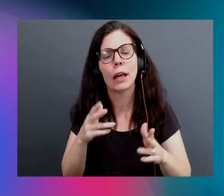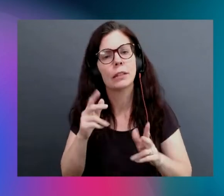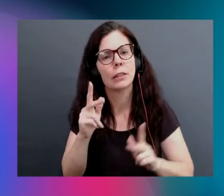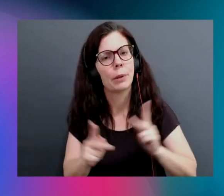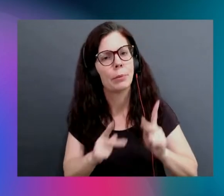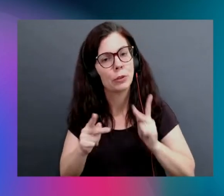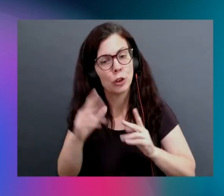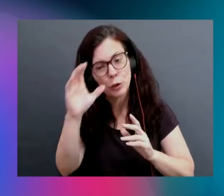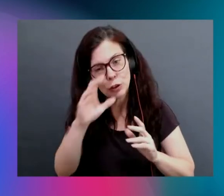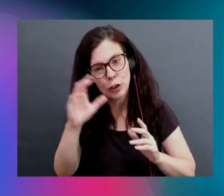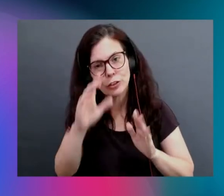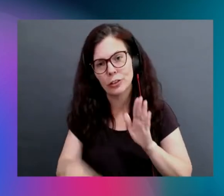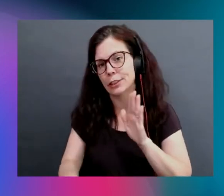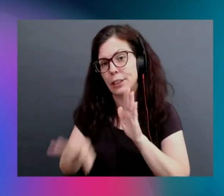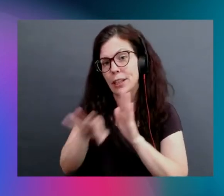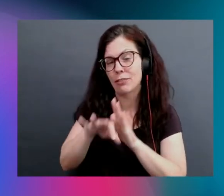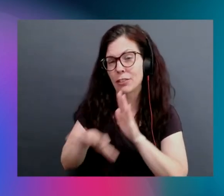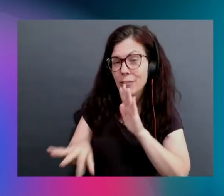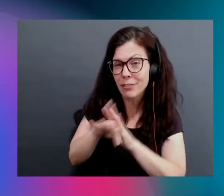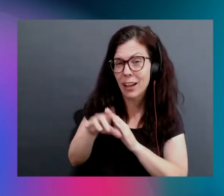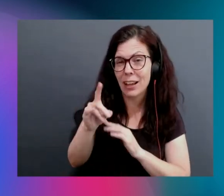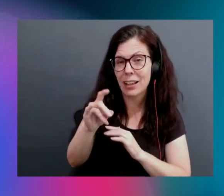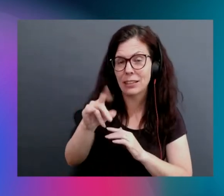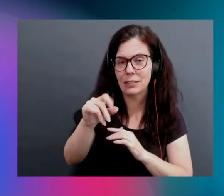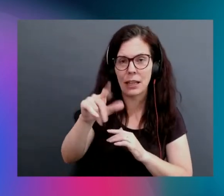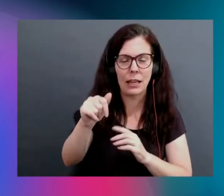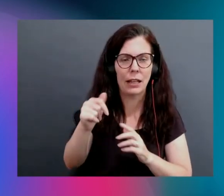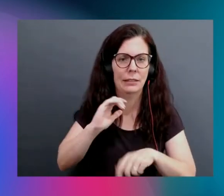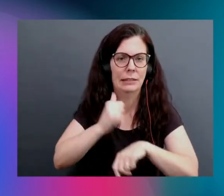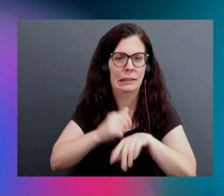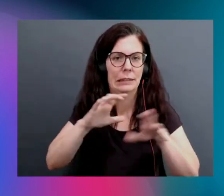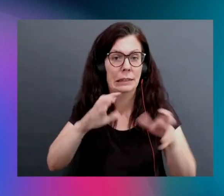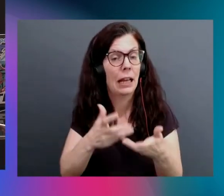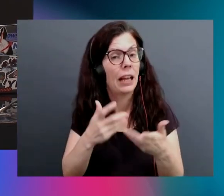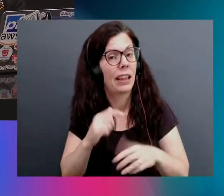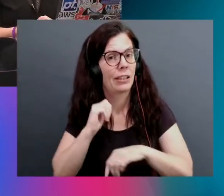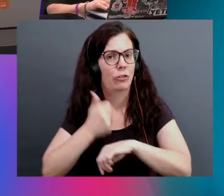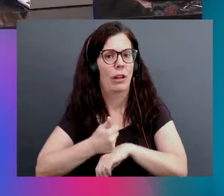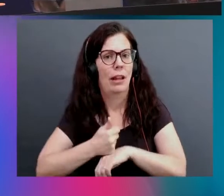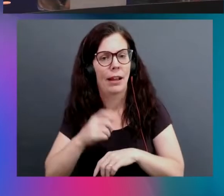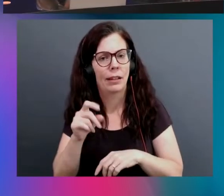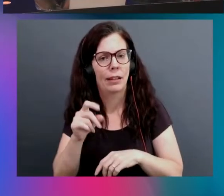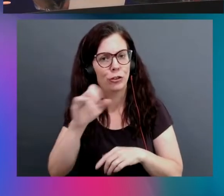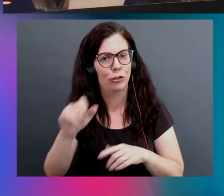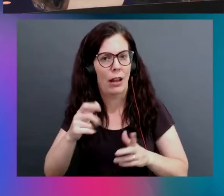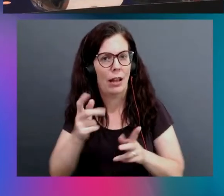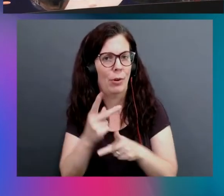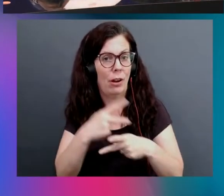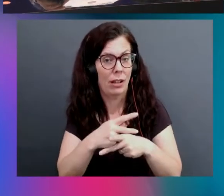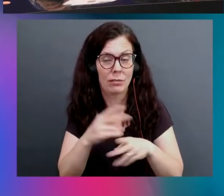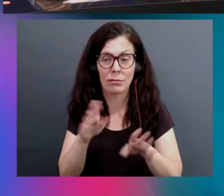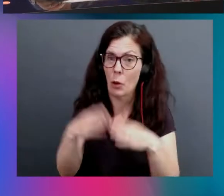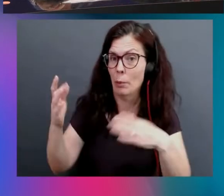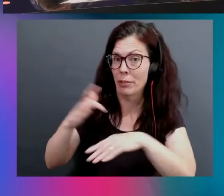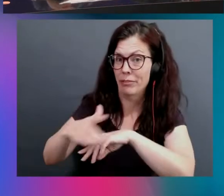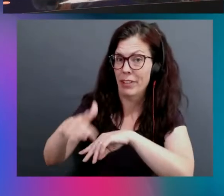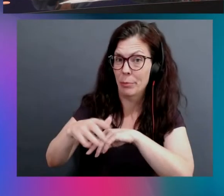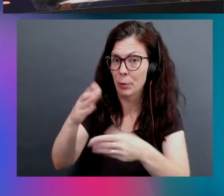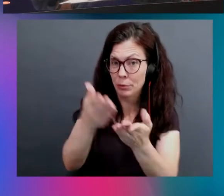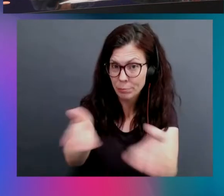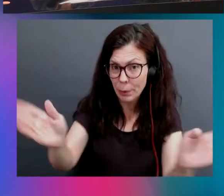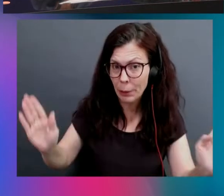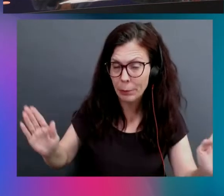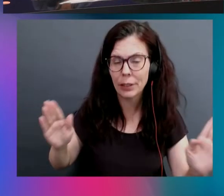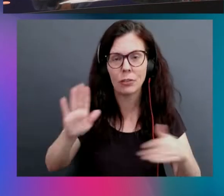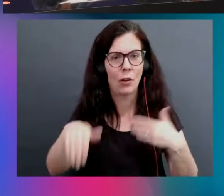and find these data sets, and then you can create a derived product from there. Again, it's open to the public. These are all